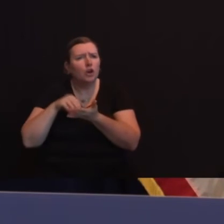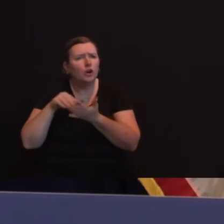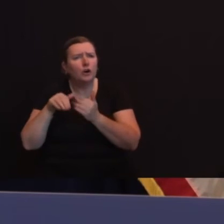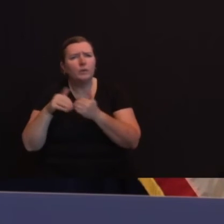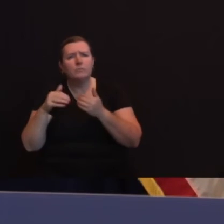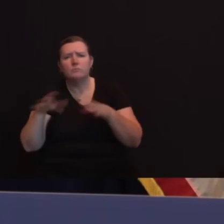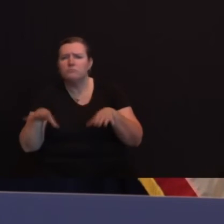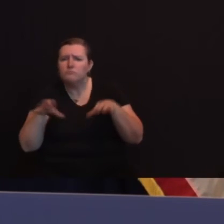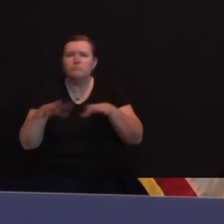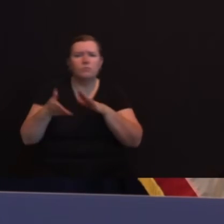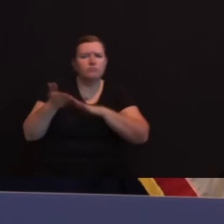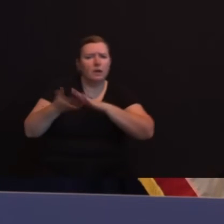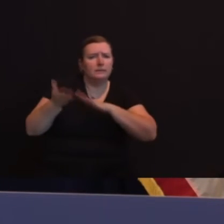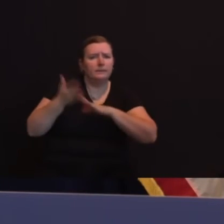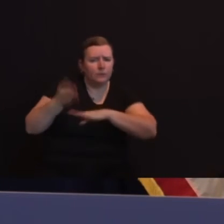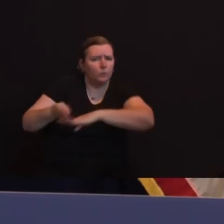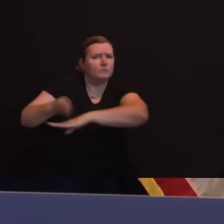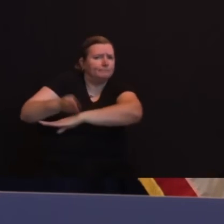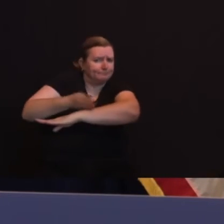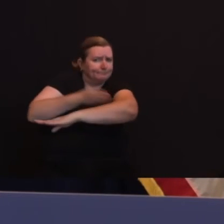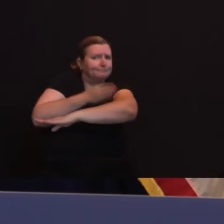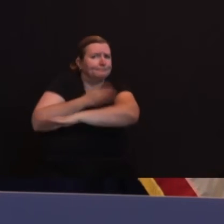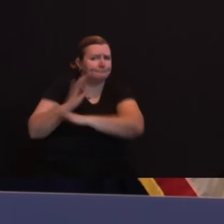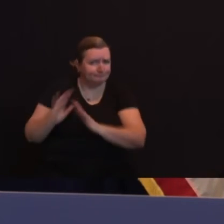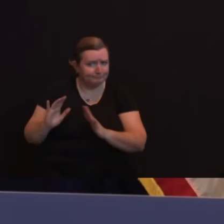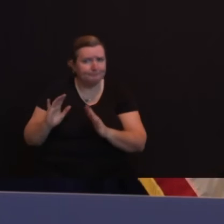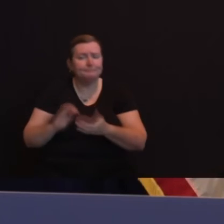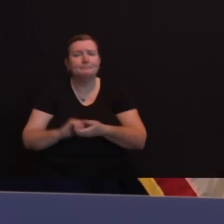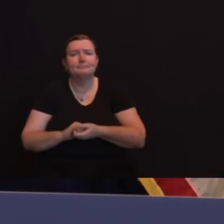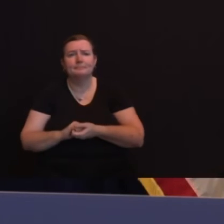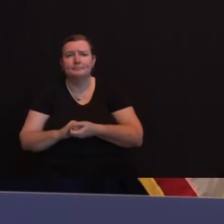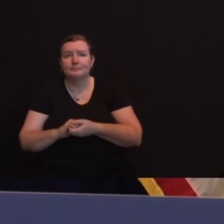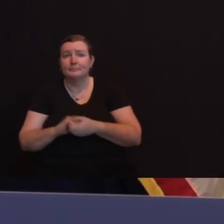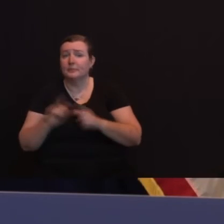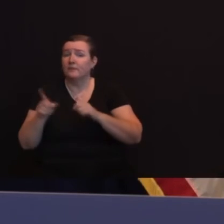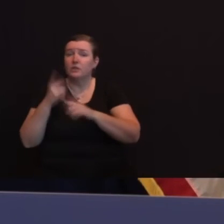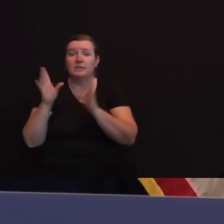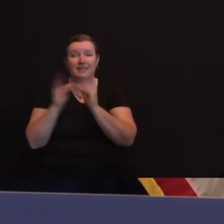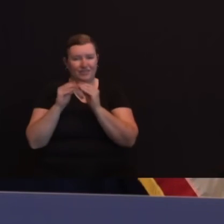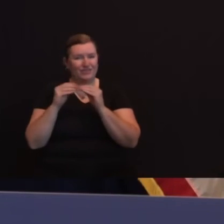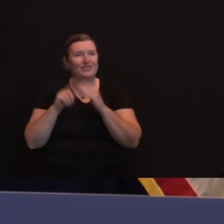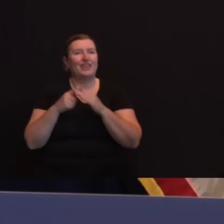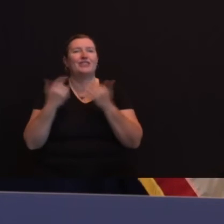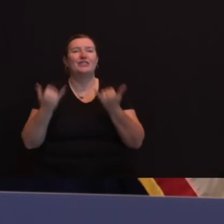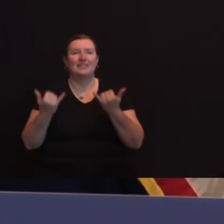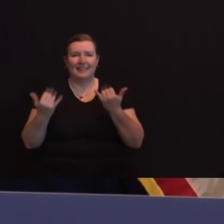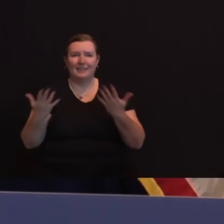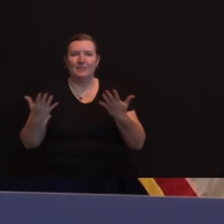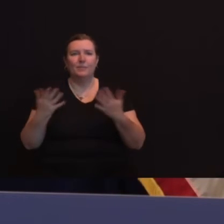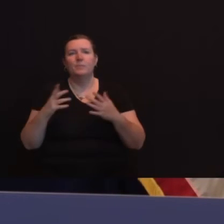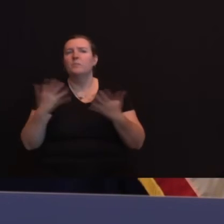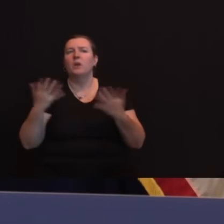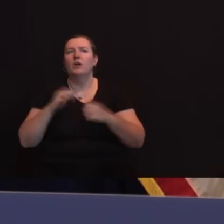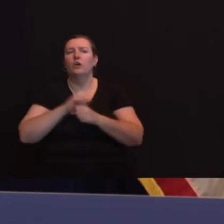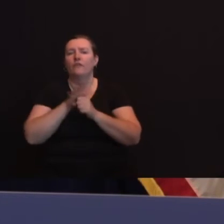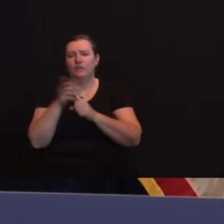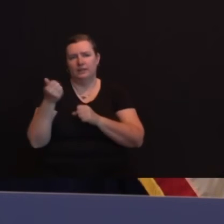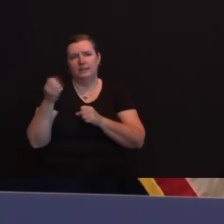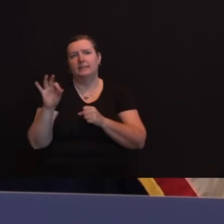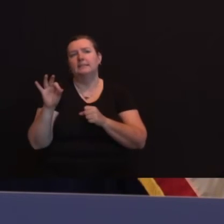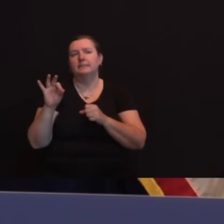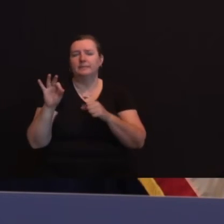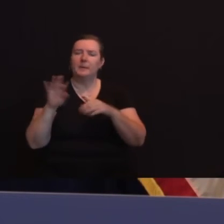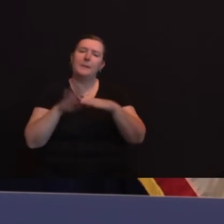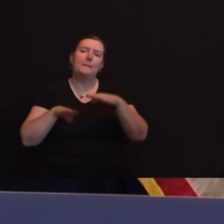quality improvement. The first session topic is COVID-19 basics, understanding the